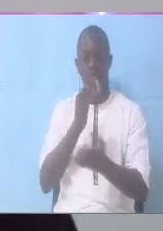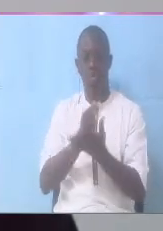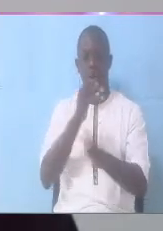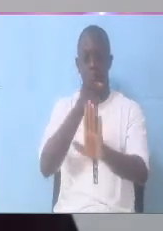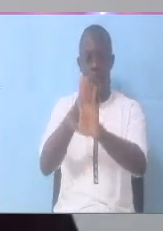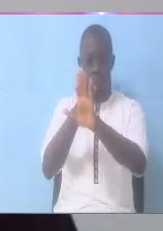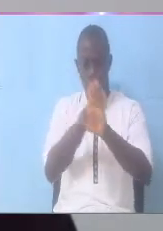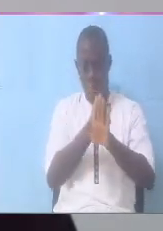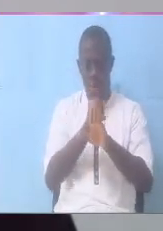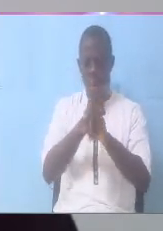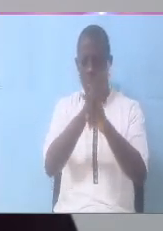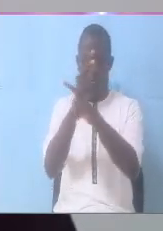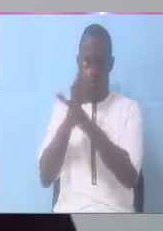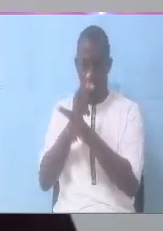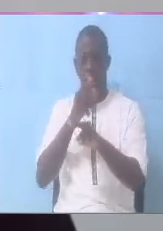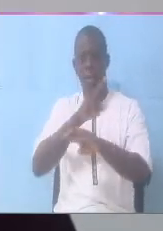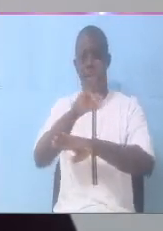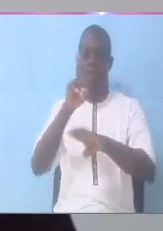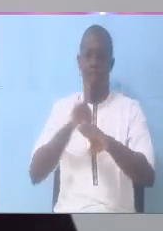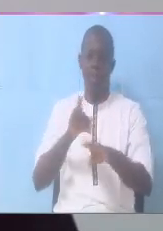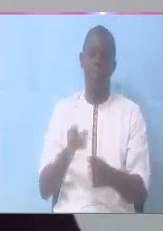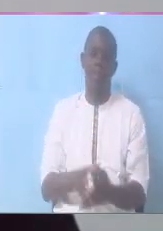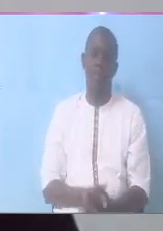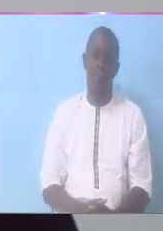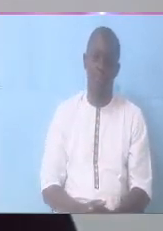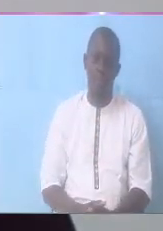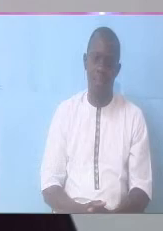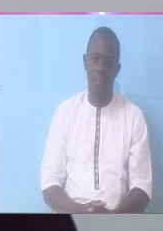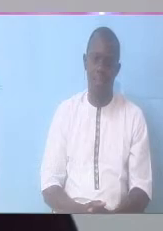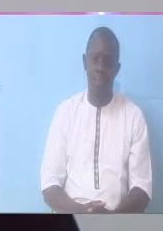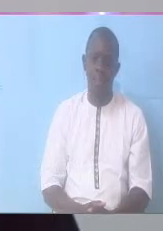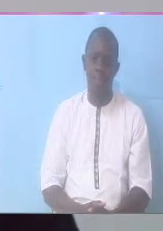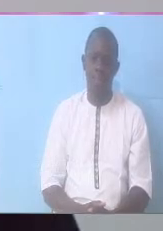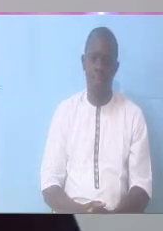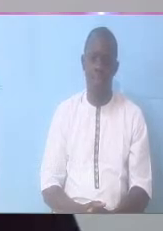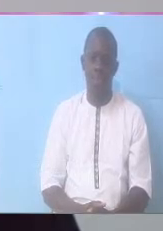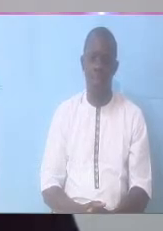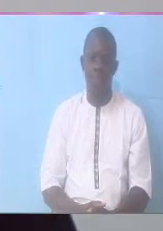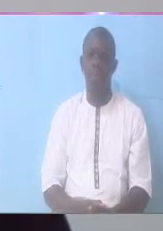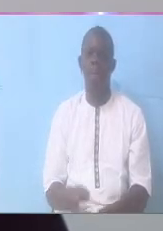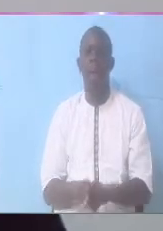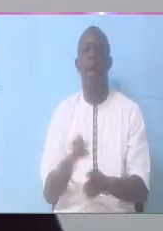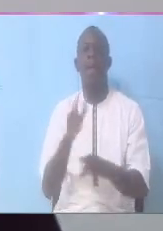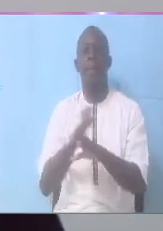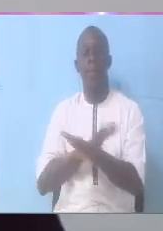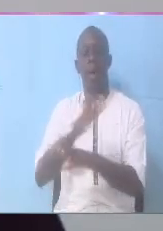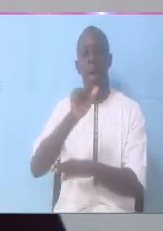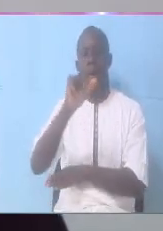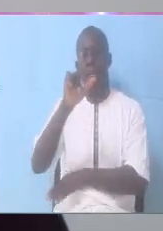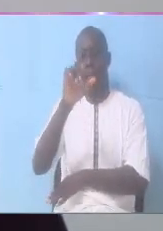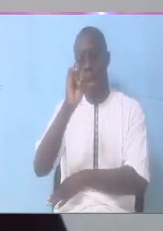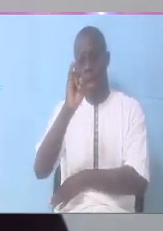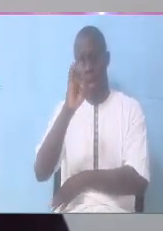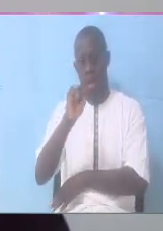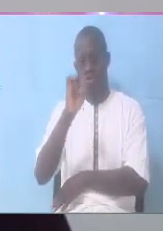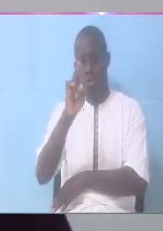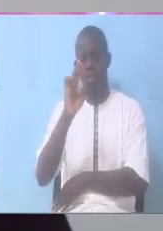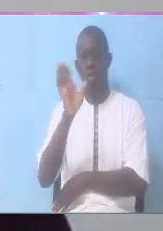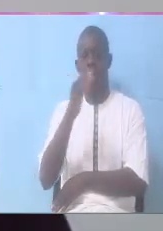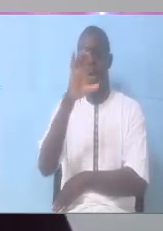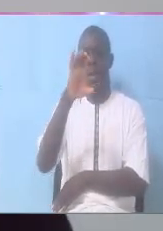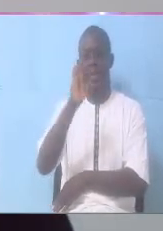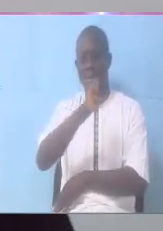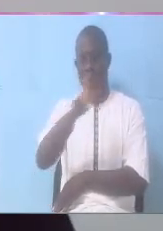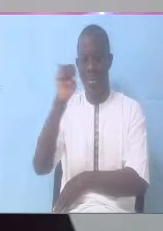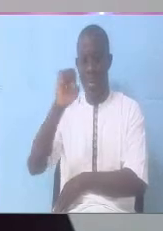someone Jammeh trusted, and he just see him like a son. He liked him more than any other person at the time. Katotumo Aliou Cisse fanang anin